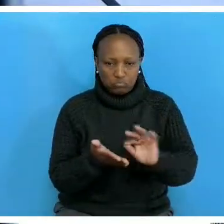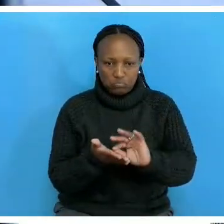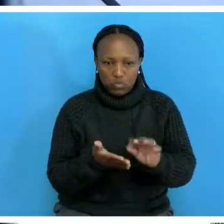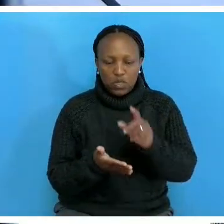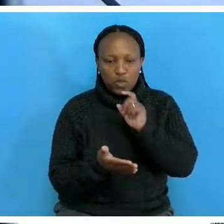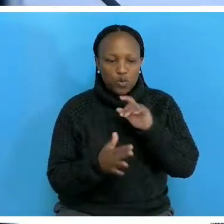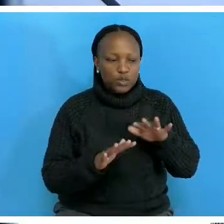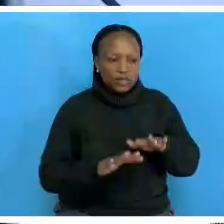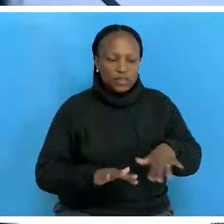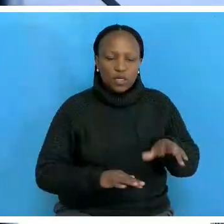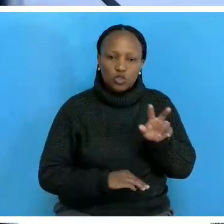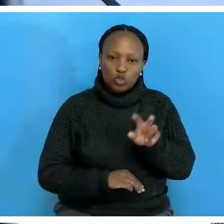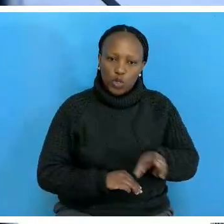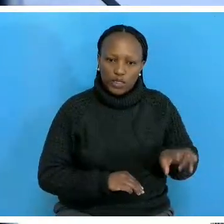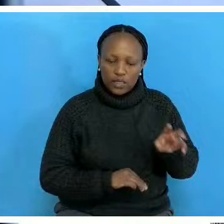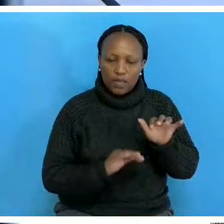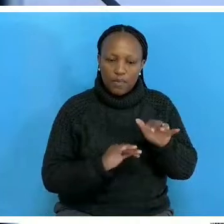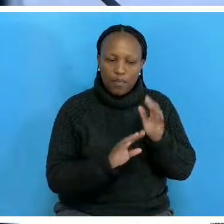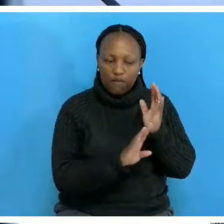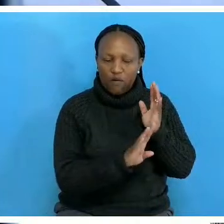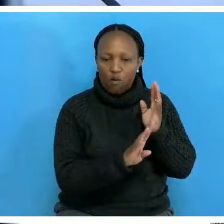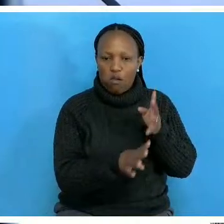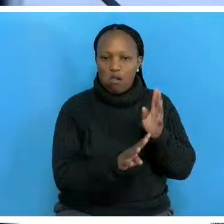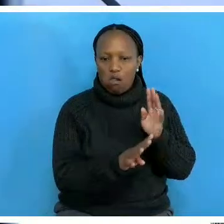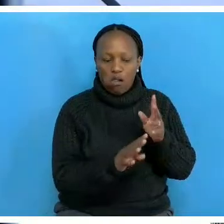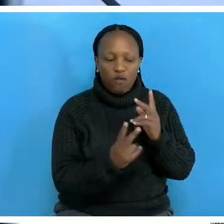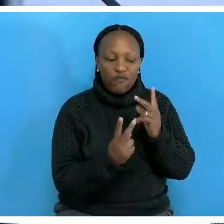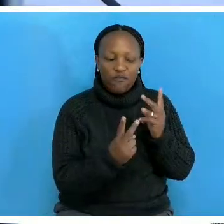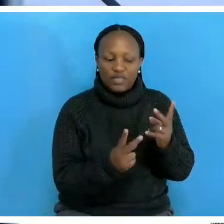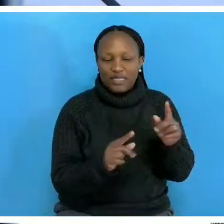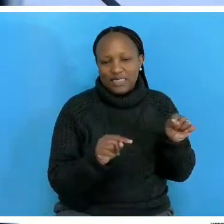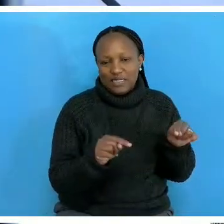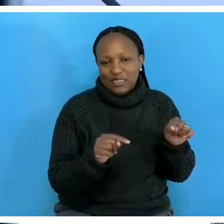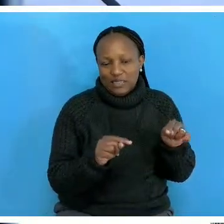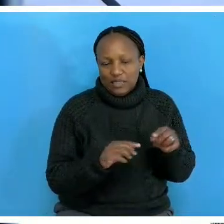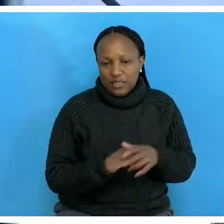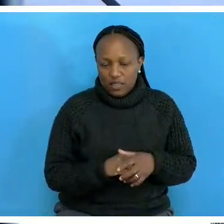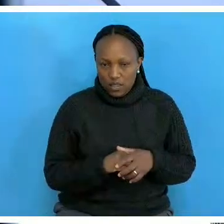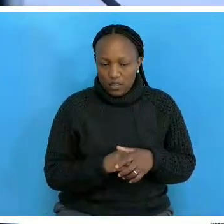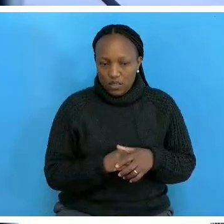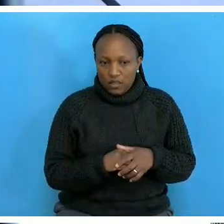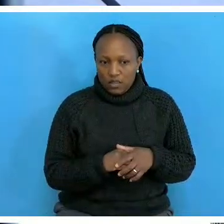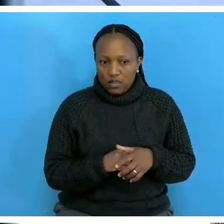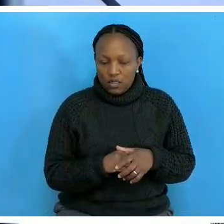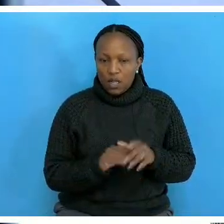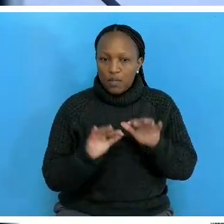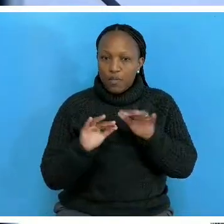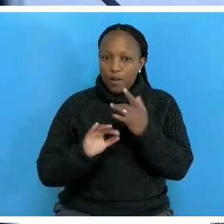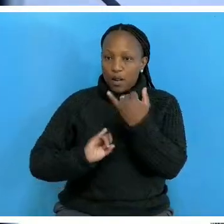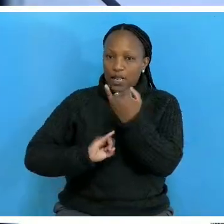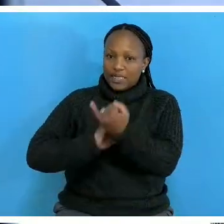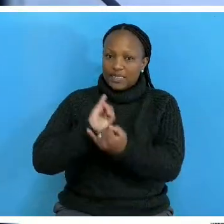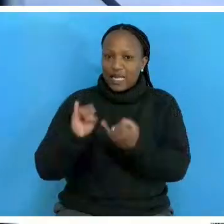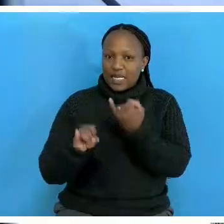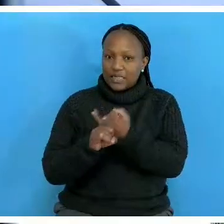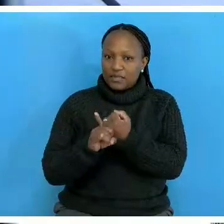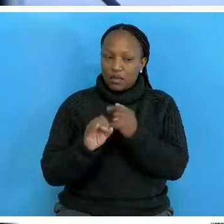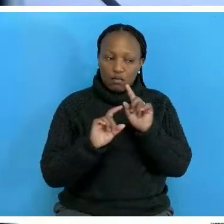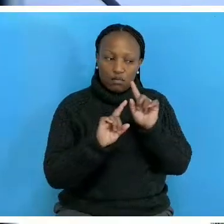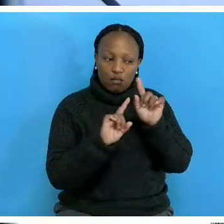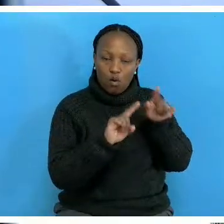a tourist attraction. In fact, we've had overseas visitors going